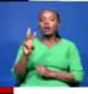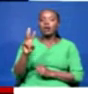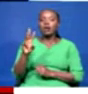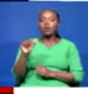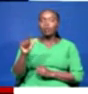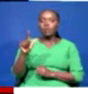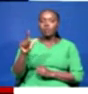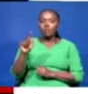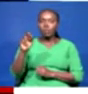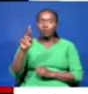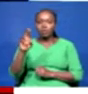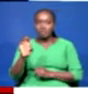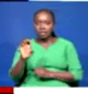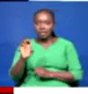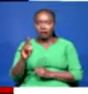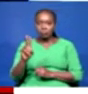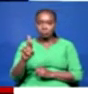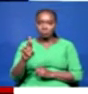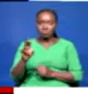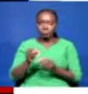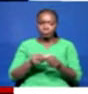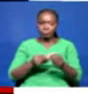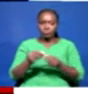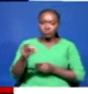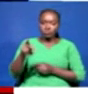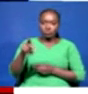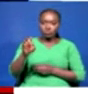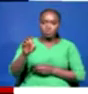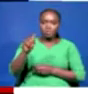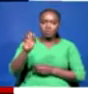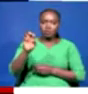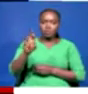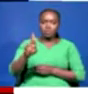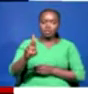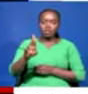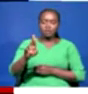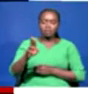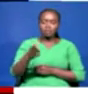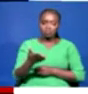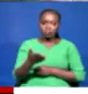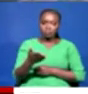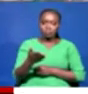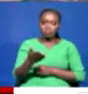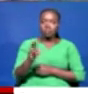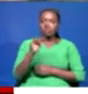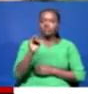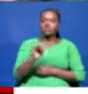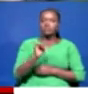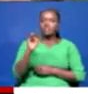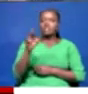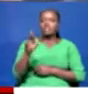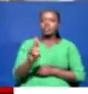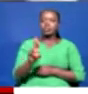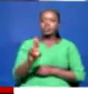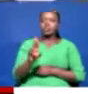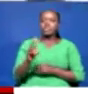incoming Commander General Peter Mbogo. The incoming commander, Lieutenant General Njiru, was on the 20th of June